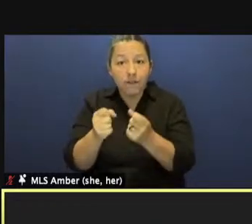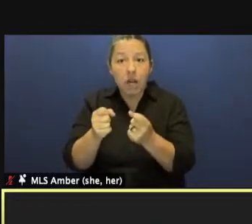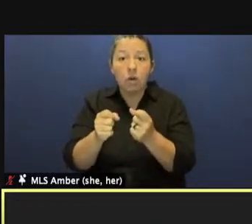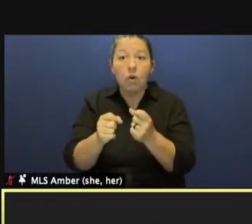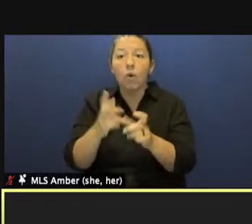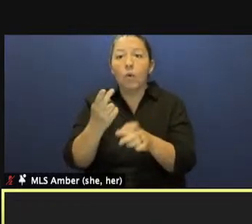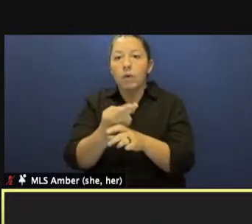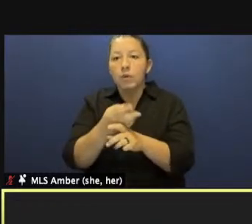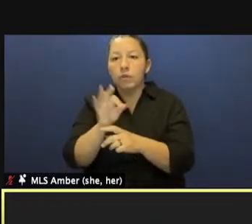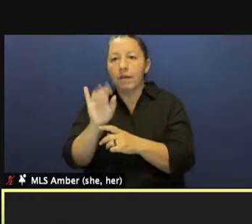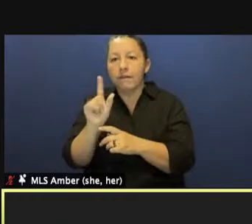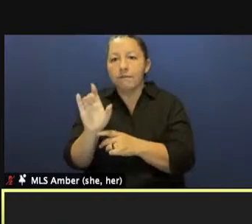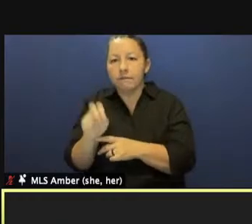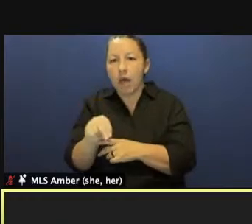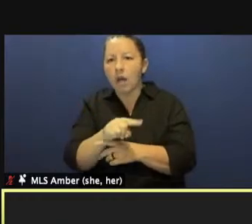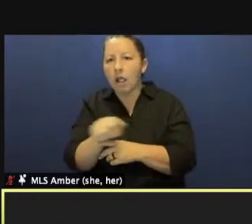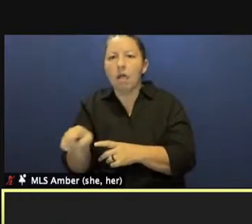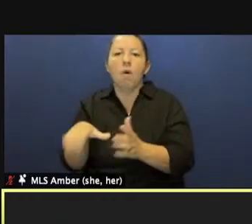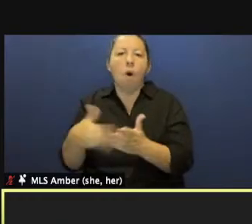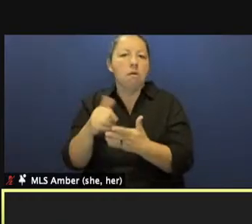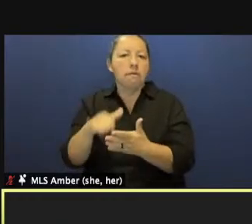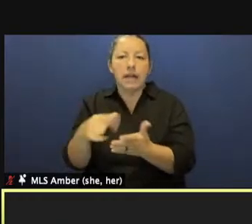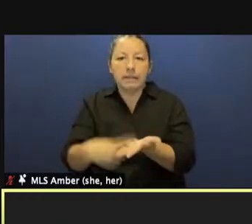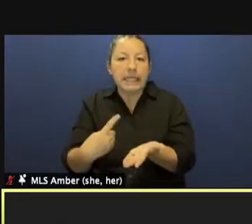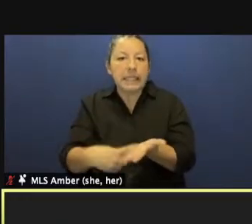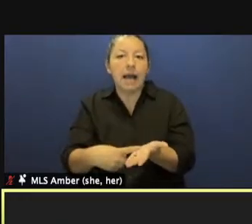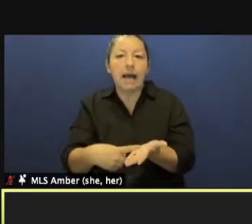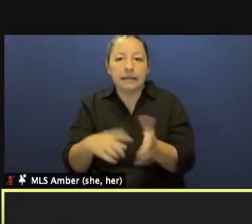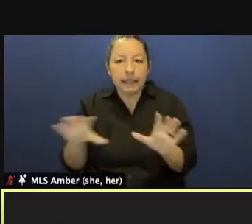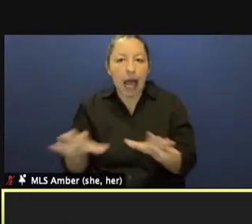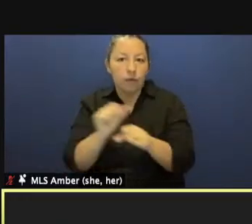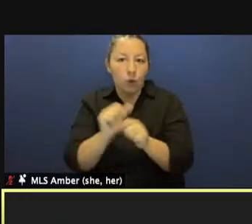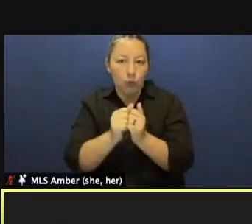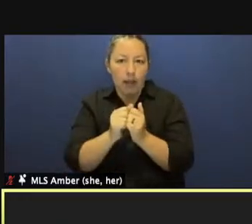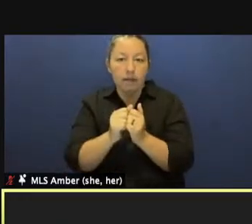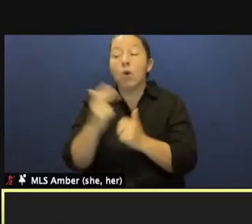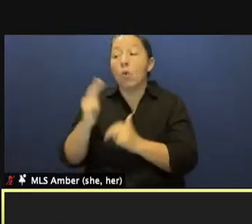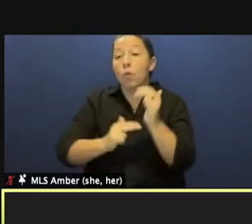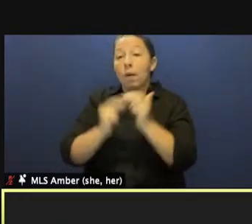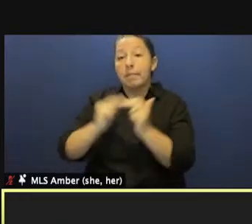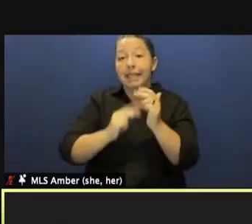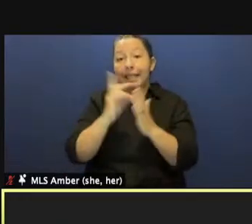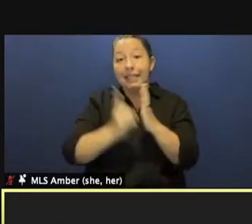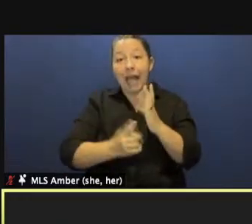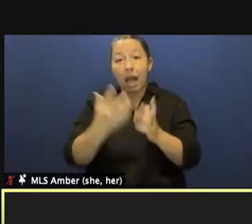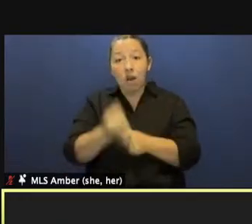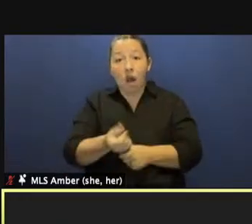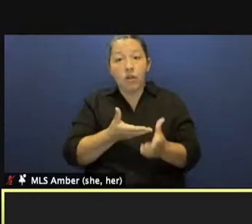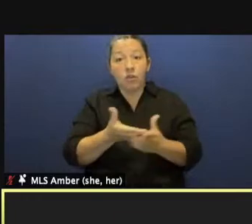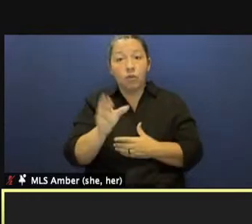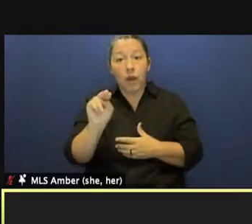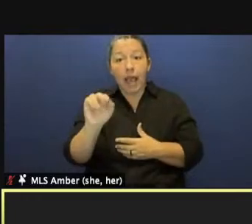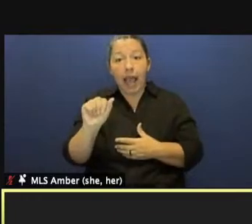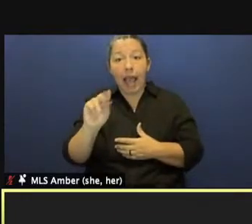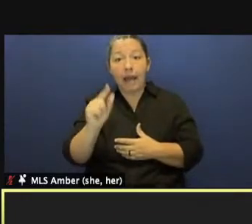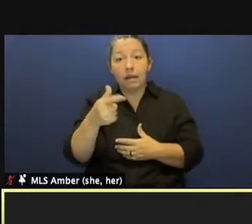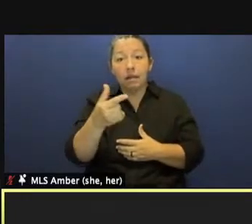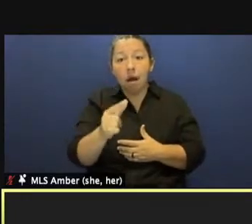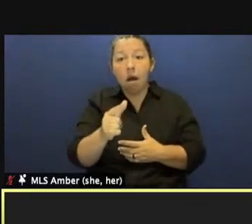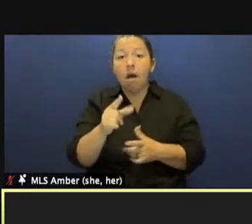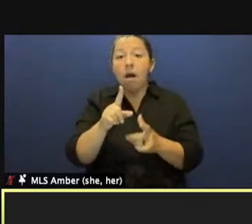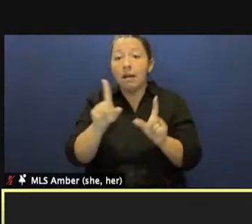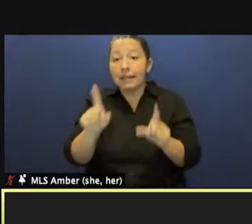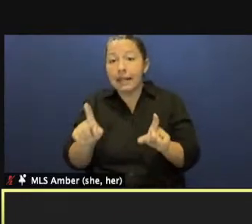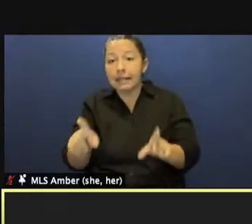Heavy, are all being talked about and actively worked now. We're building design confidence through analog testing. You've now seen some still images